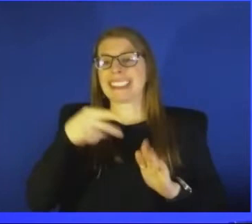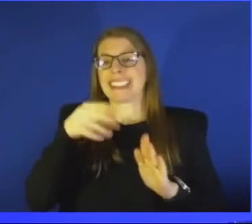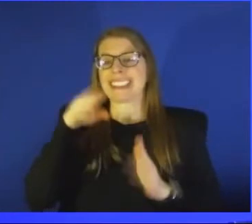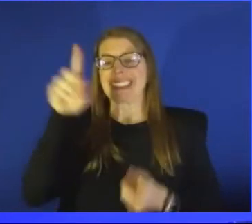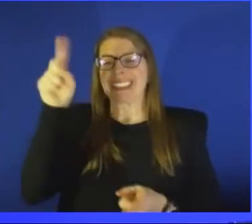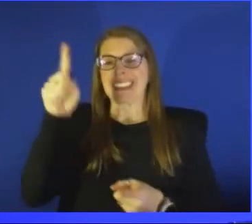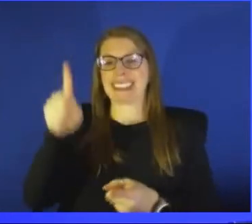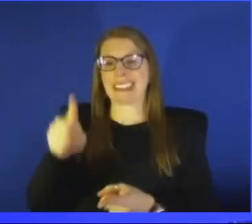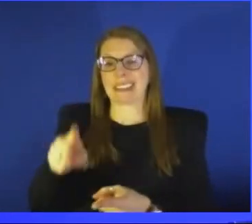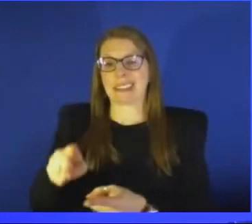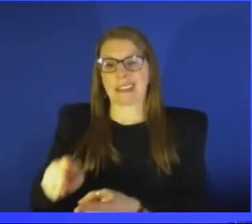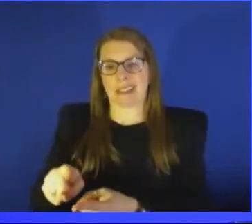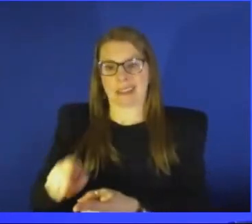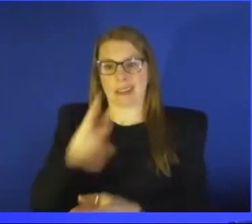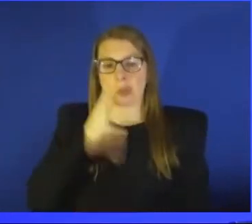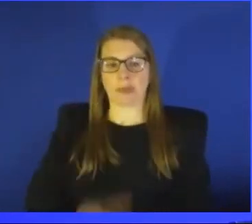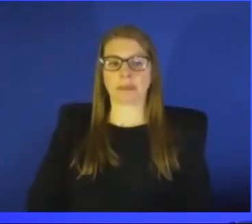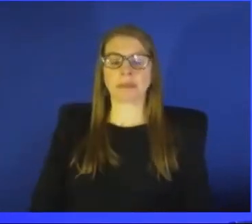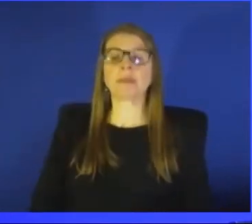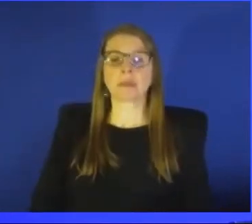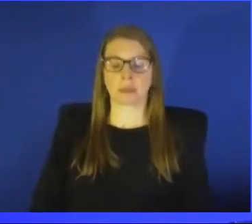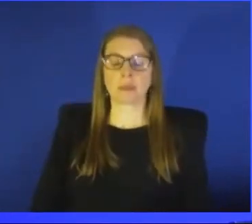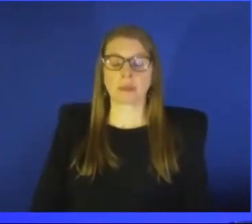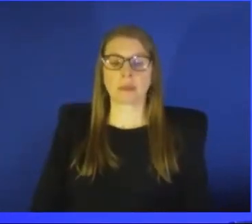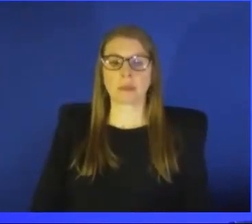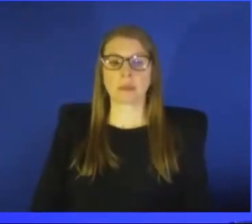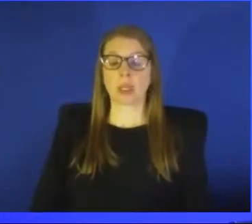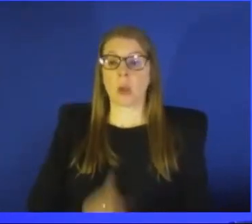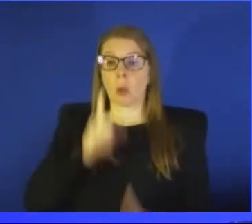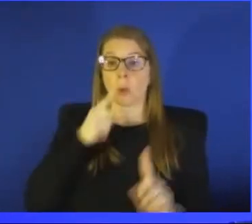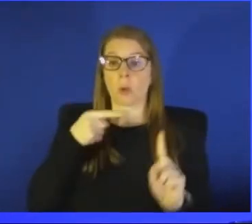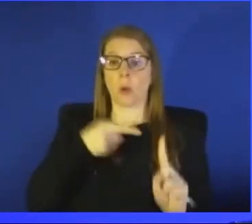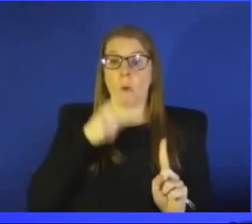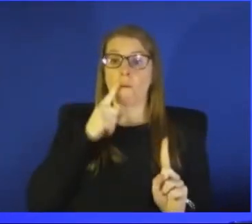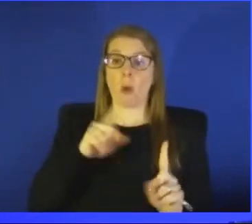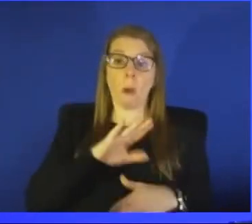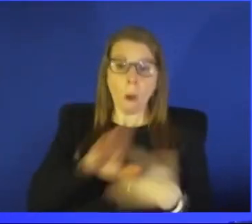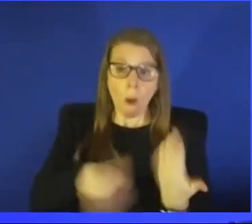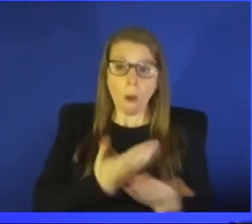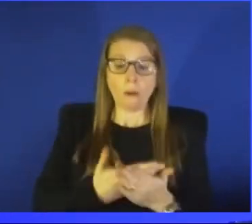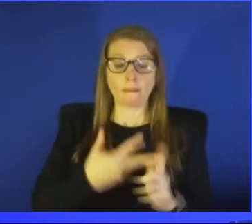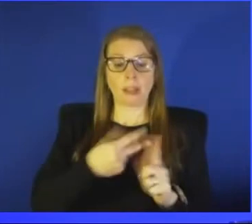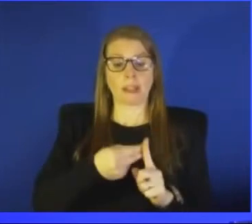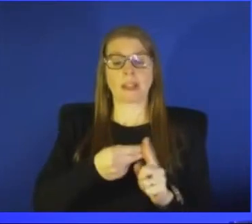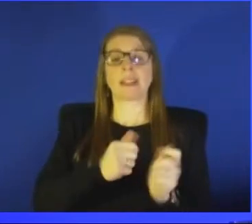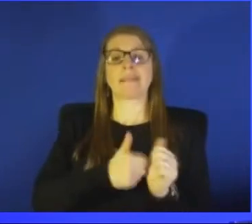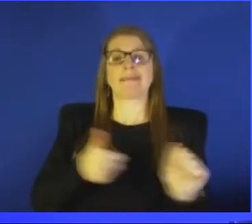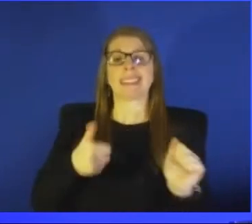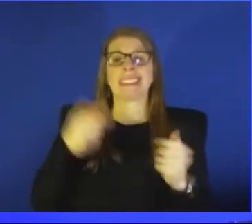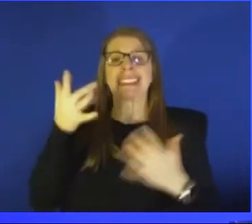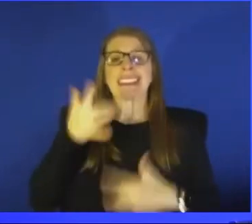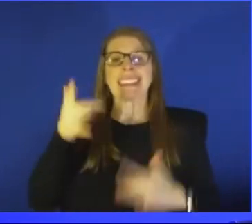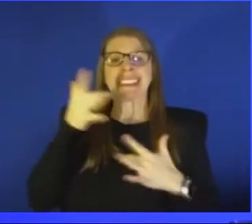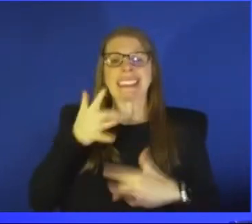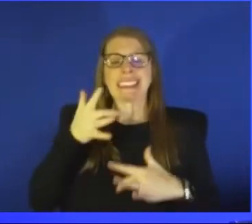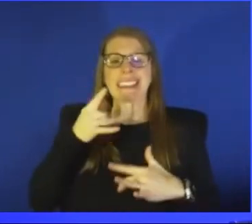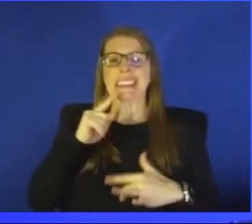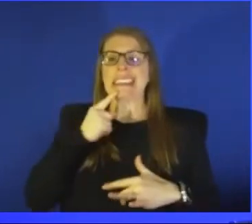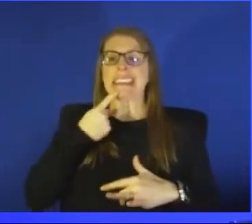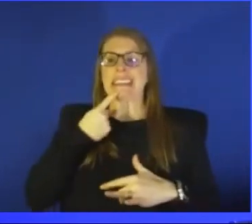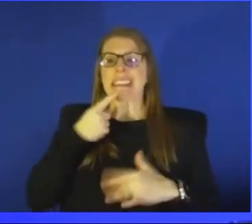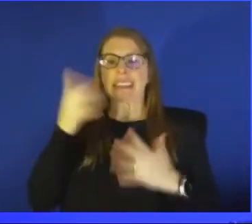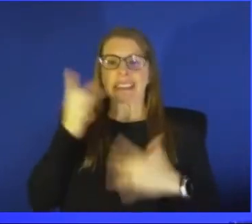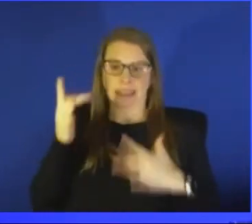of almost all vaccines are to prevent those disease states, especially those severe disease states. And that's